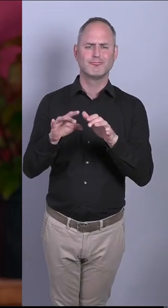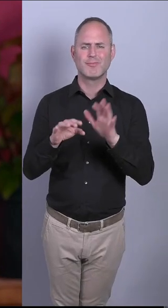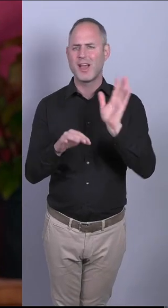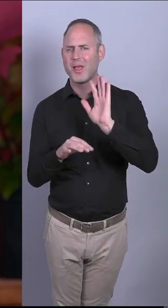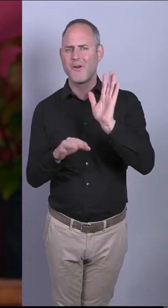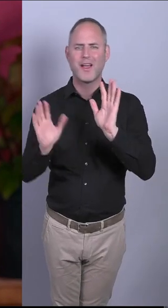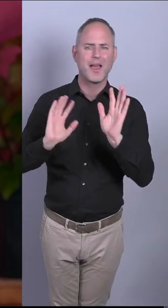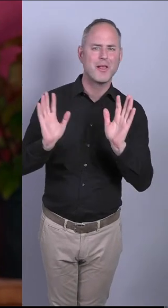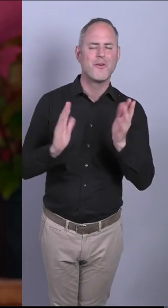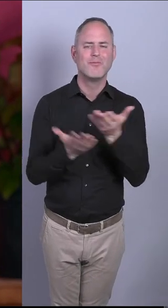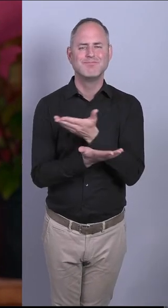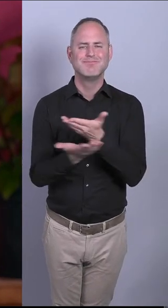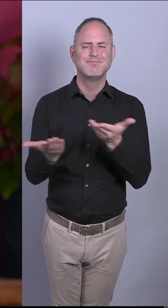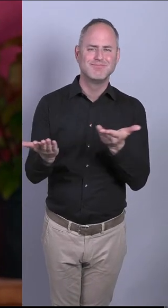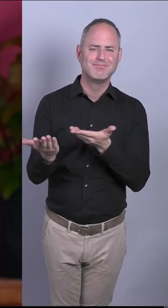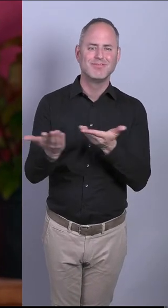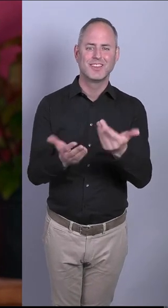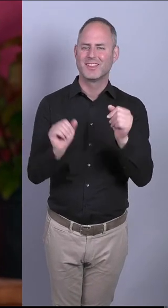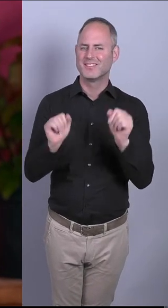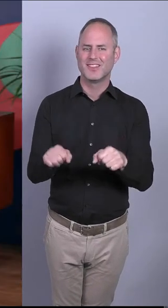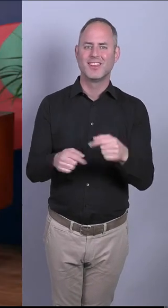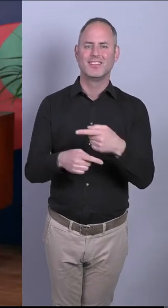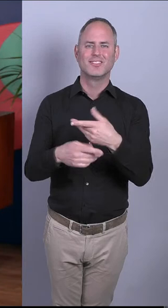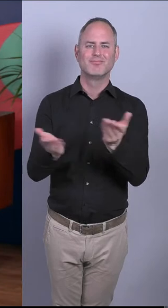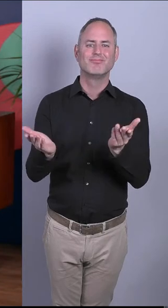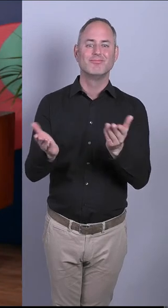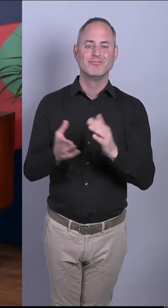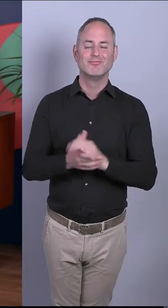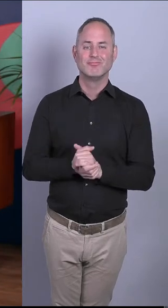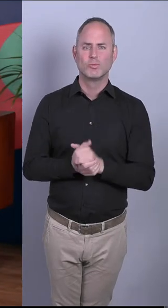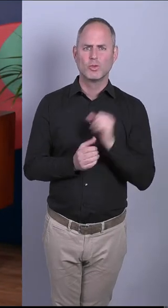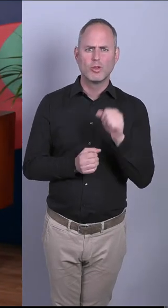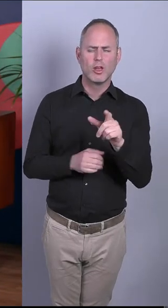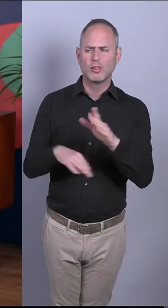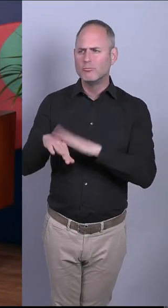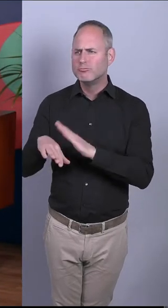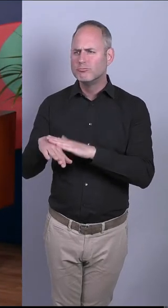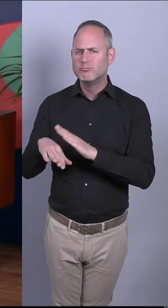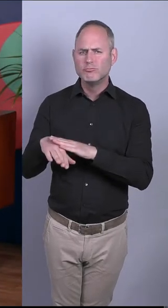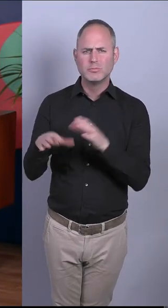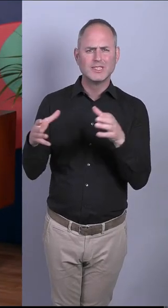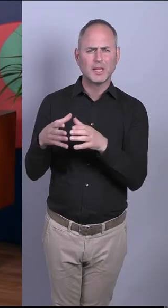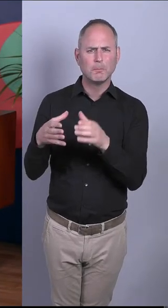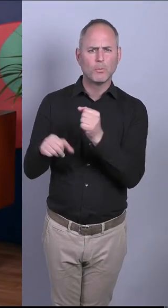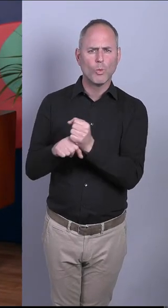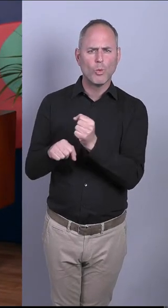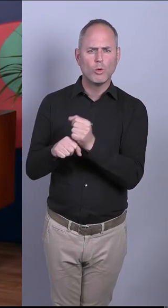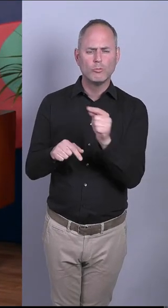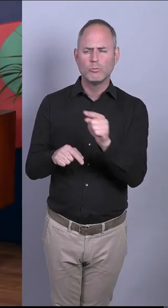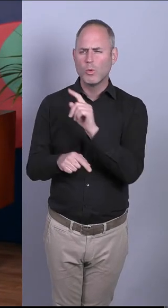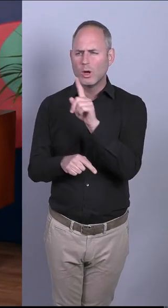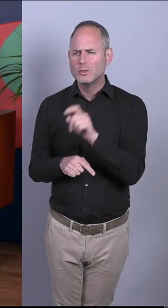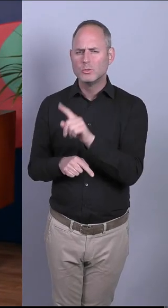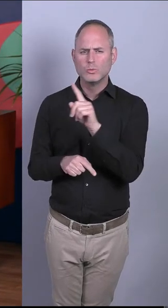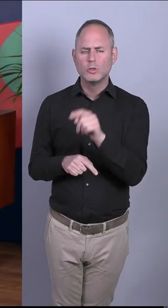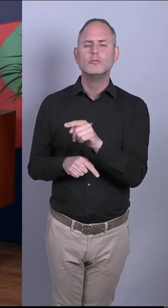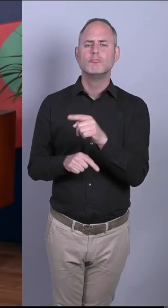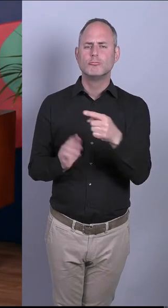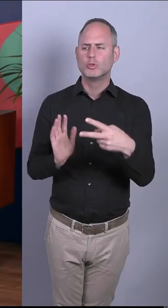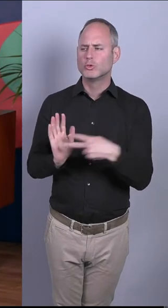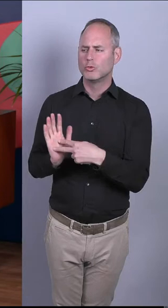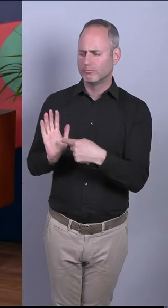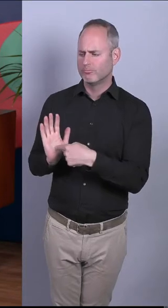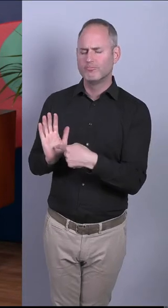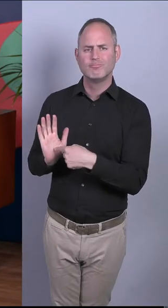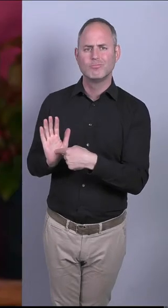other volunteers digitally or to ask the volunteer team some questions. So if you want to do that, simply follow the link to